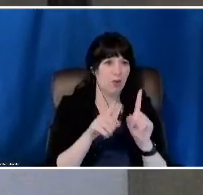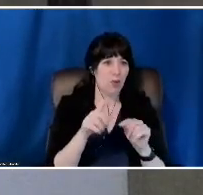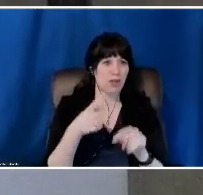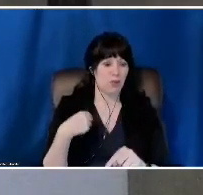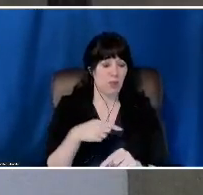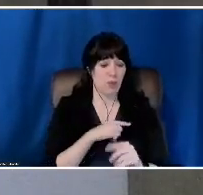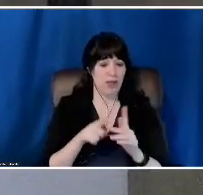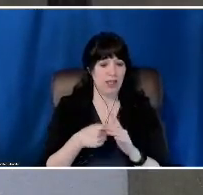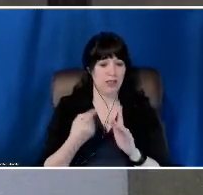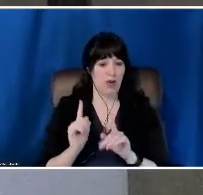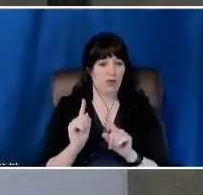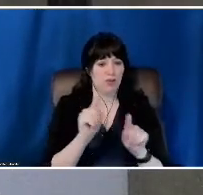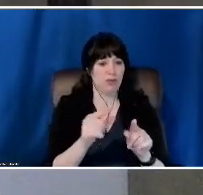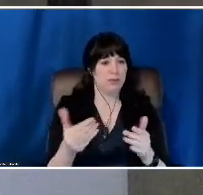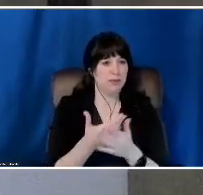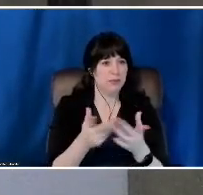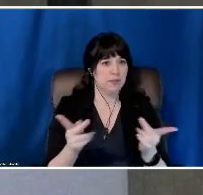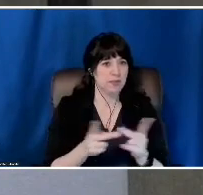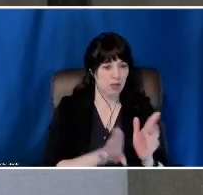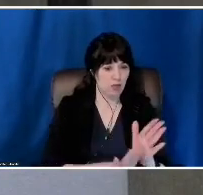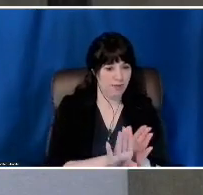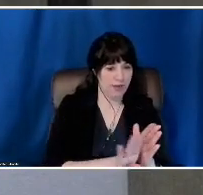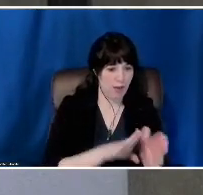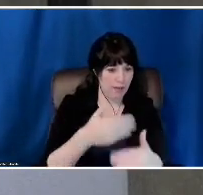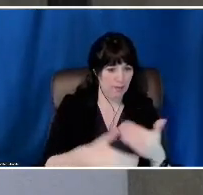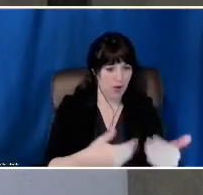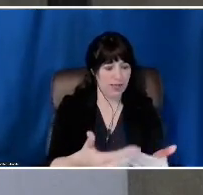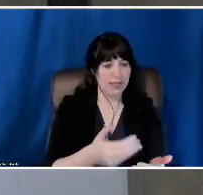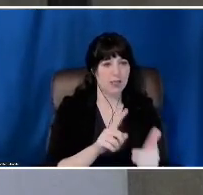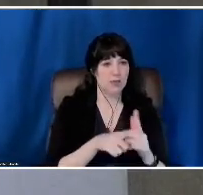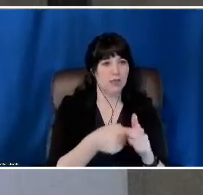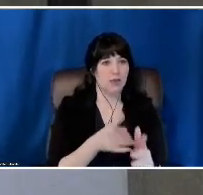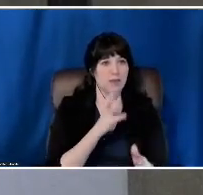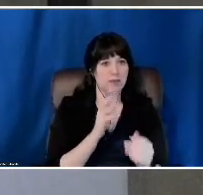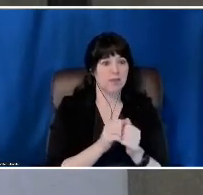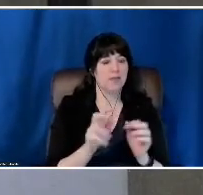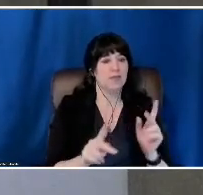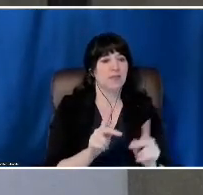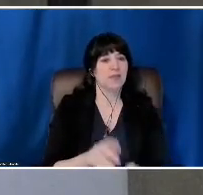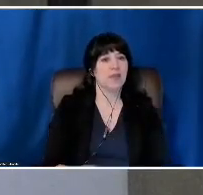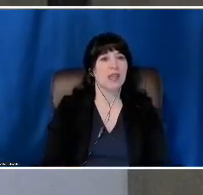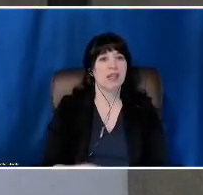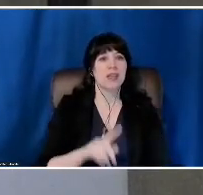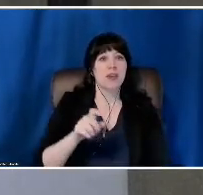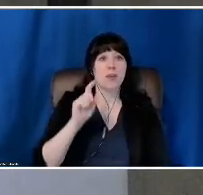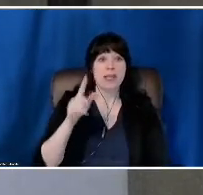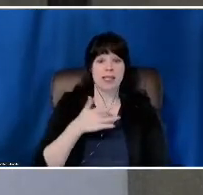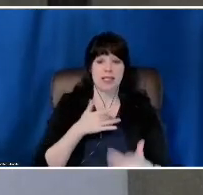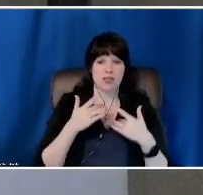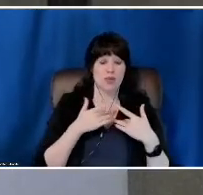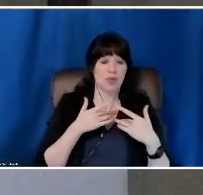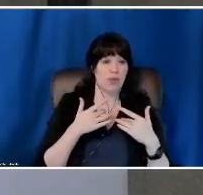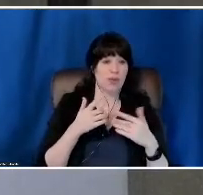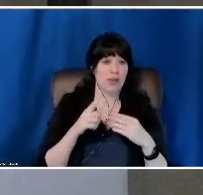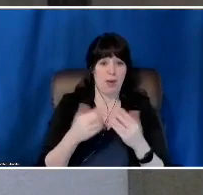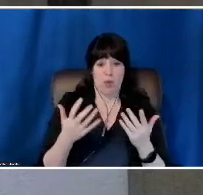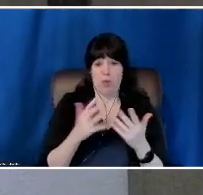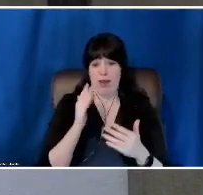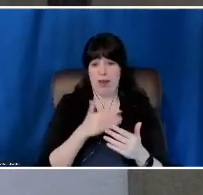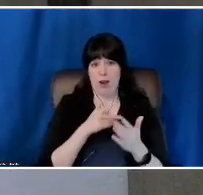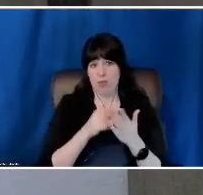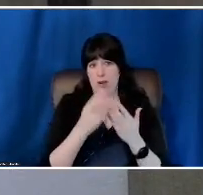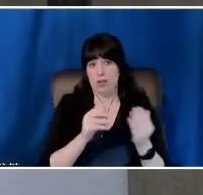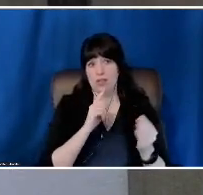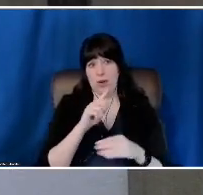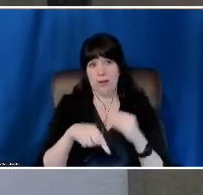to go into a development process and speak out, is there's a level of concern about what our projects are about.